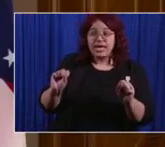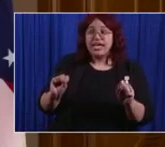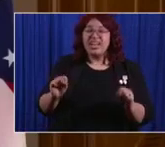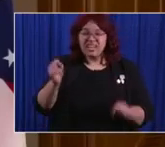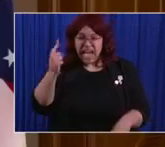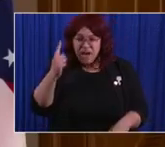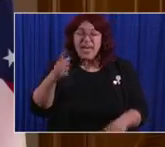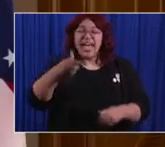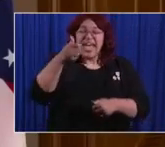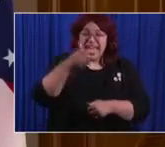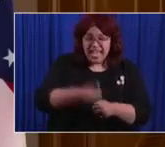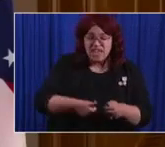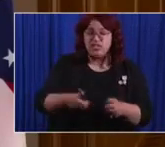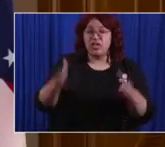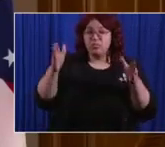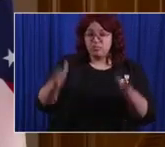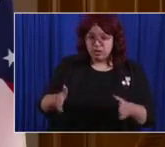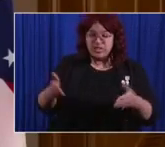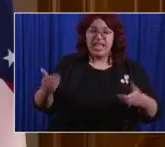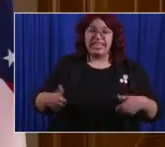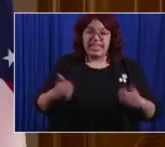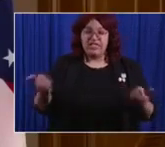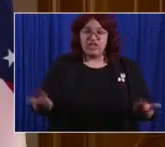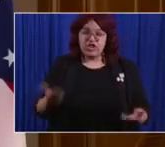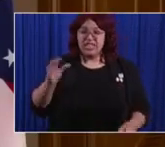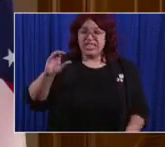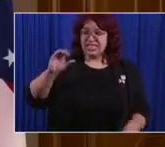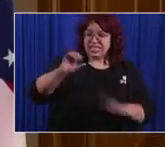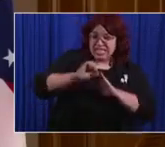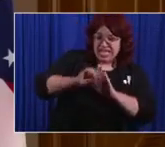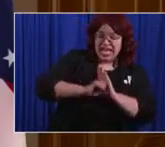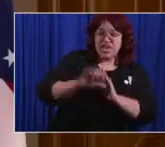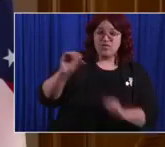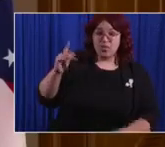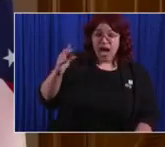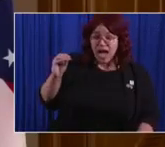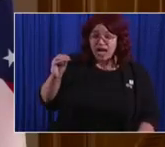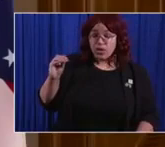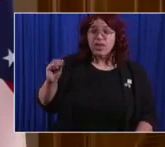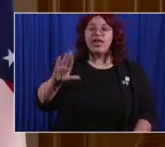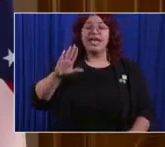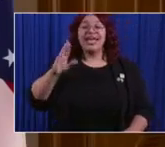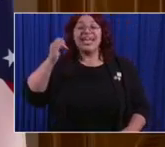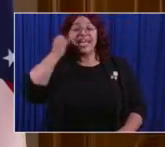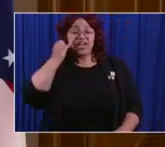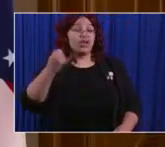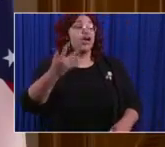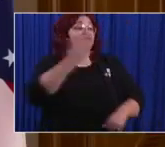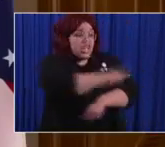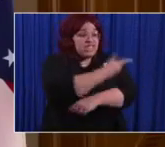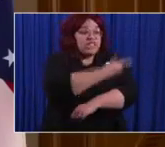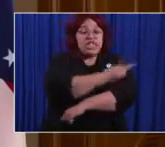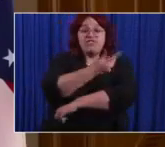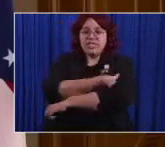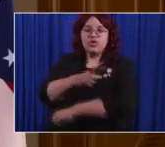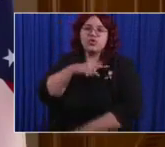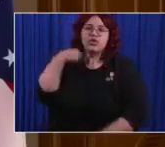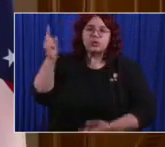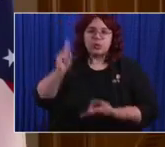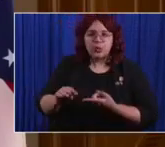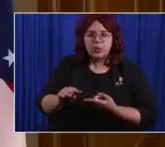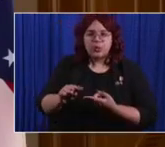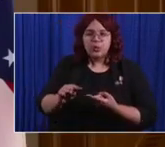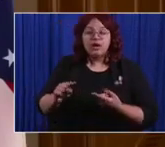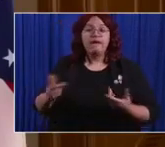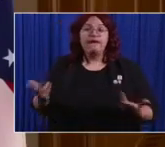has a stake in getting more people vaccinated, because the more people we have vaccinated, the less this virus